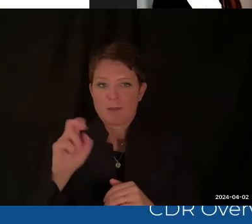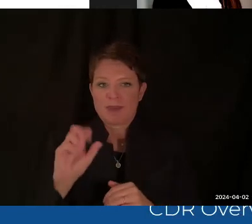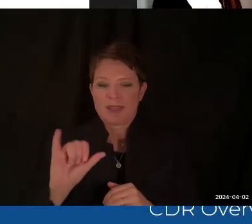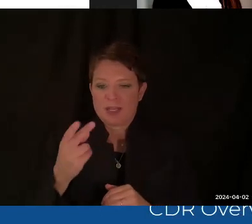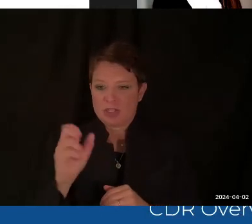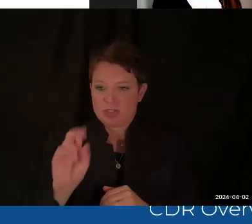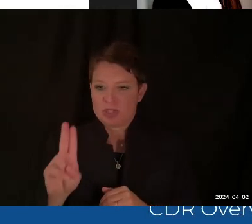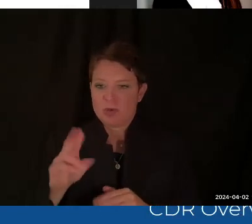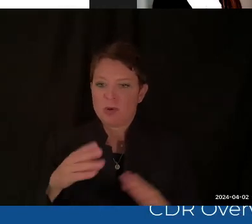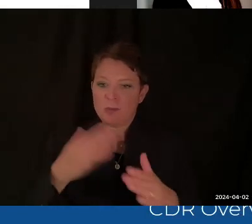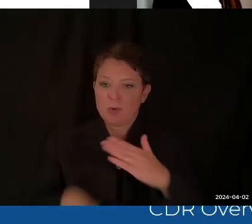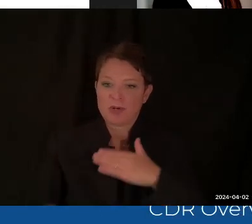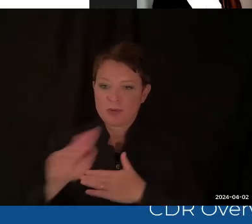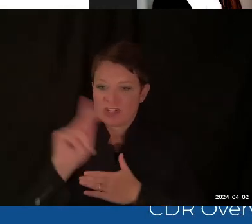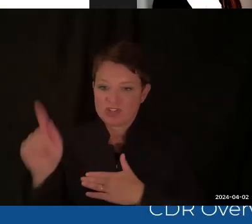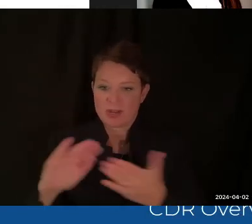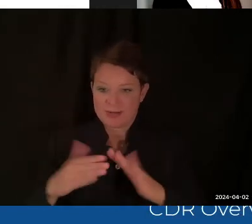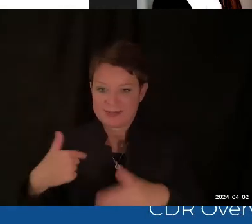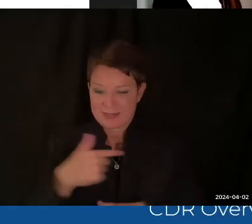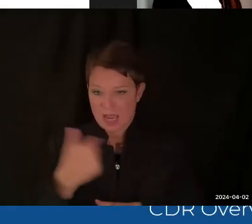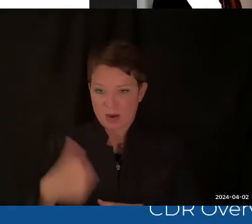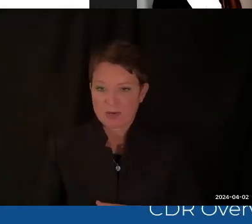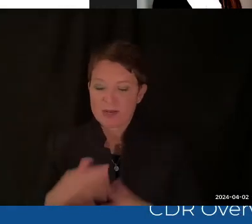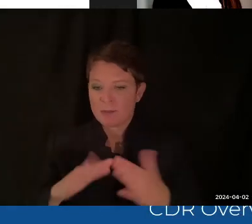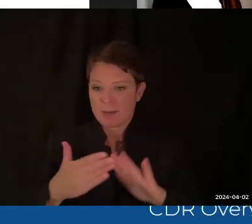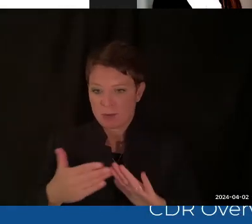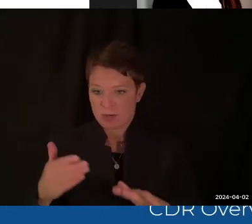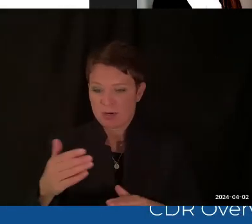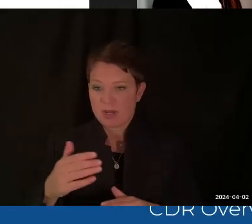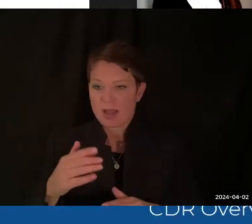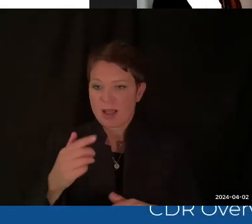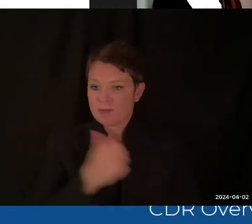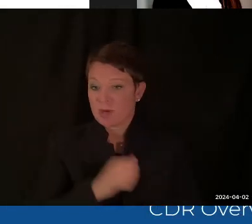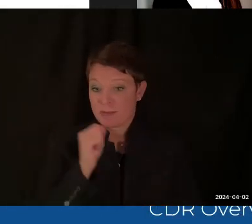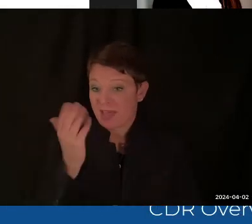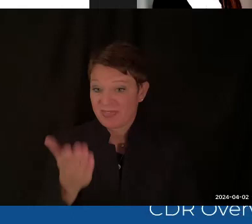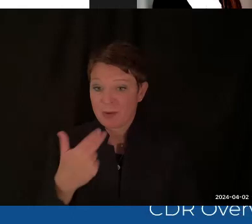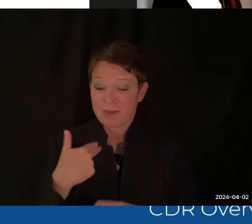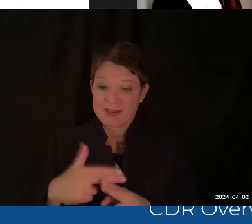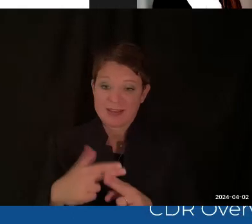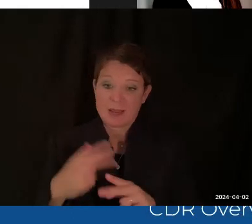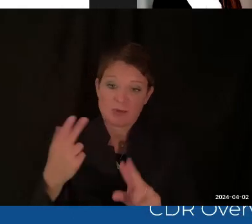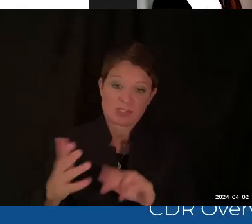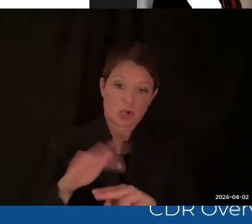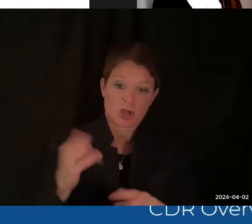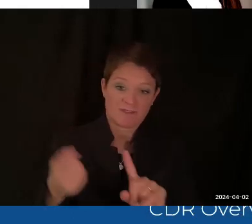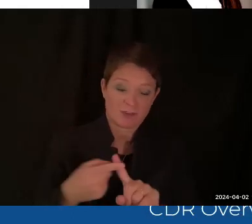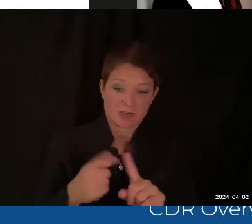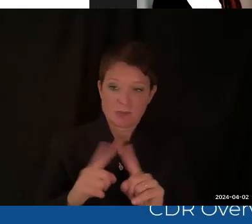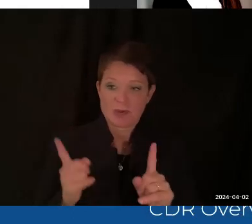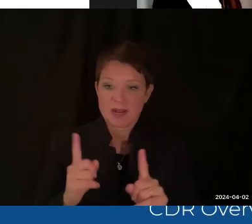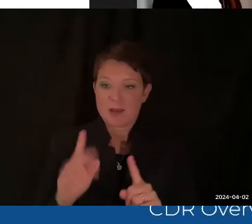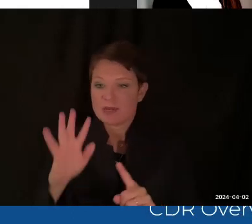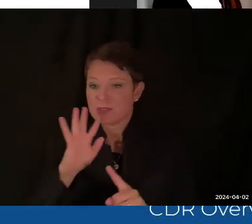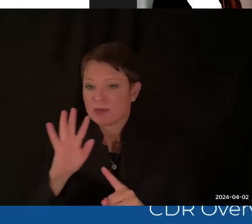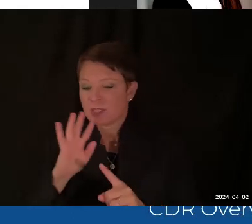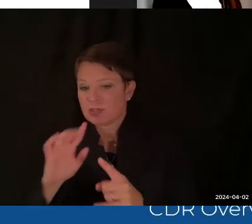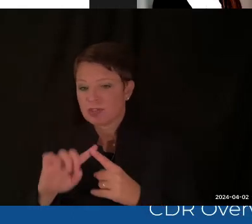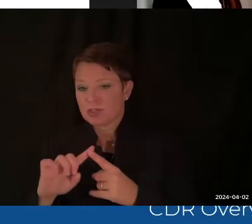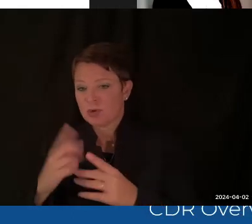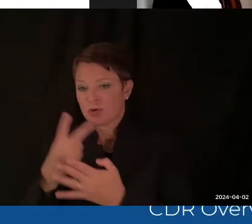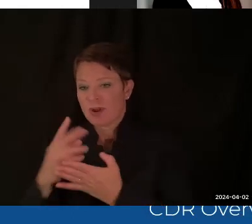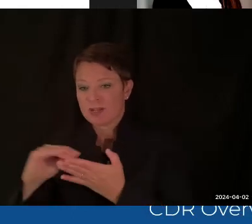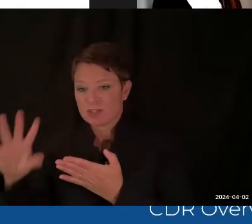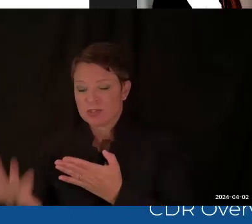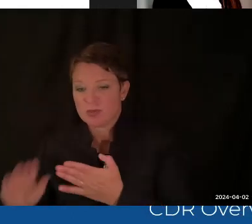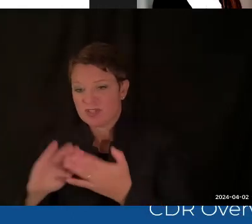born and raised in Chinatown and a Chinatown community member. Apologize for not being there when my name was called earlier. Was just speaking to some Penn graduate students